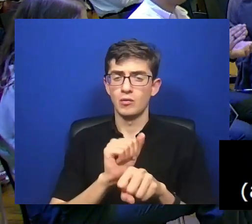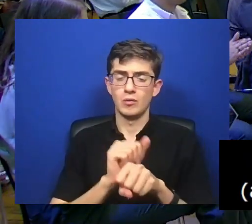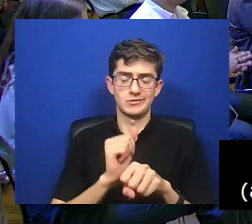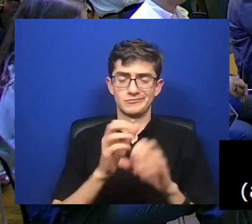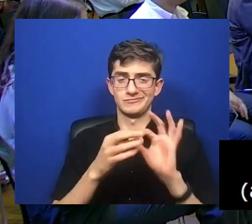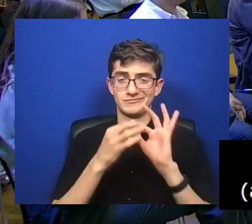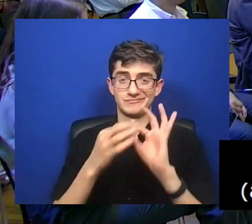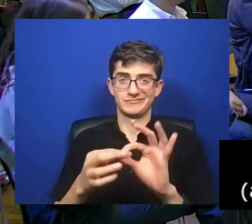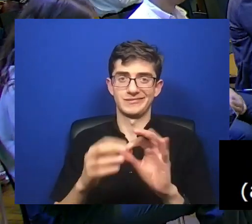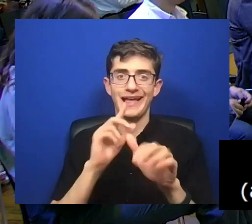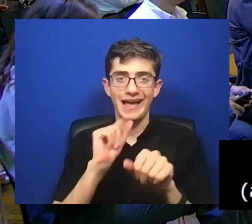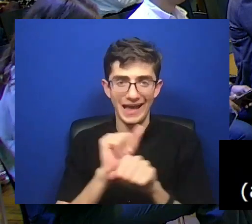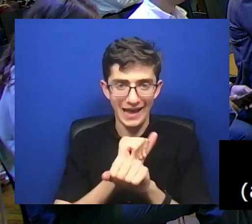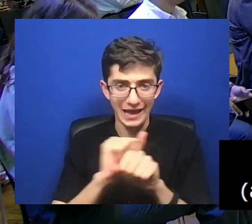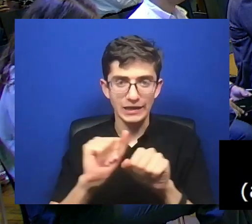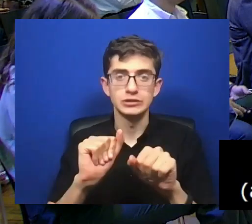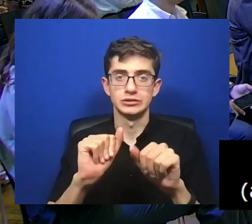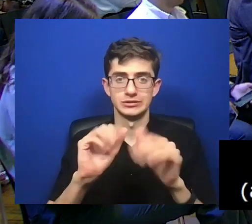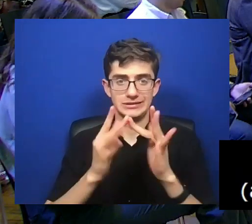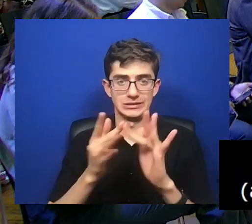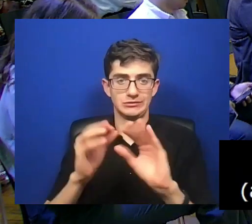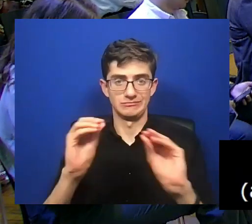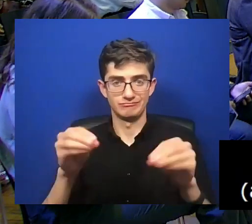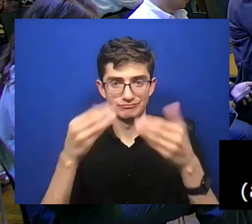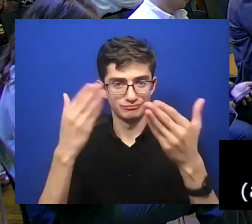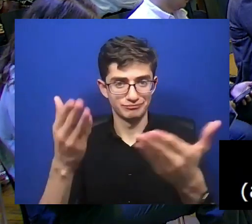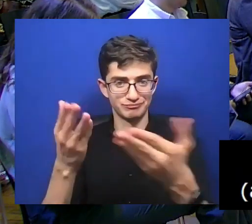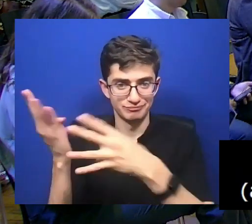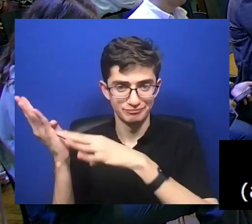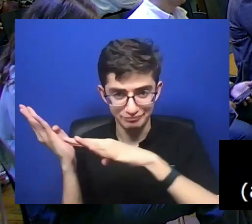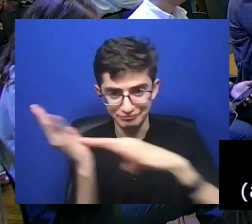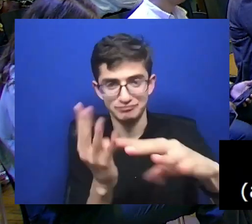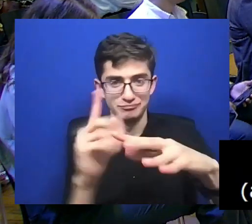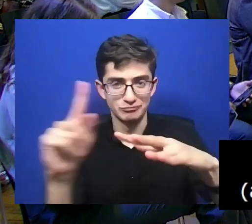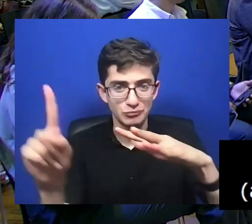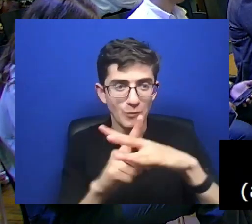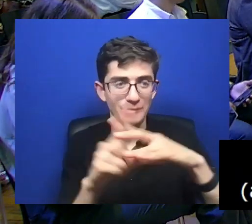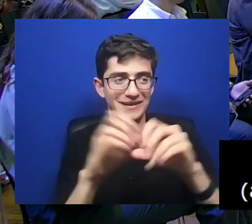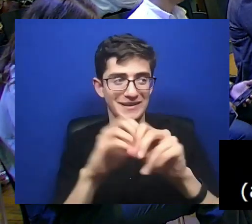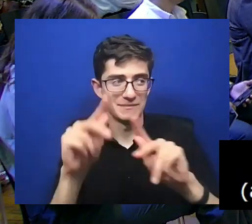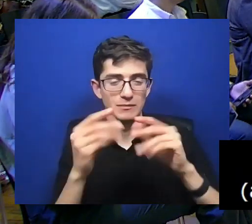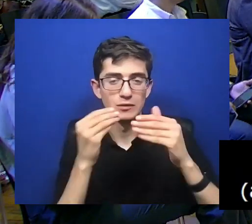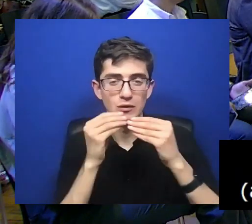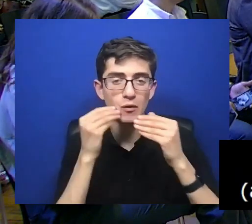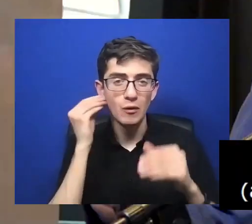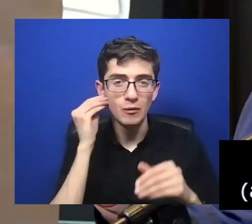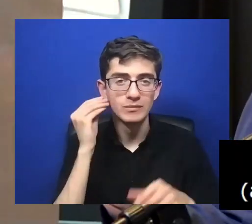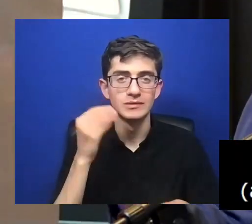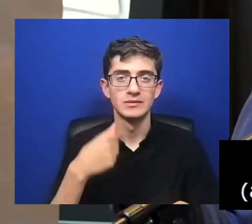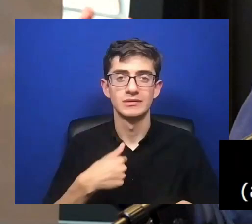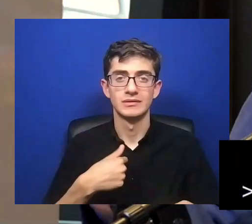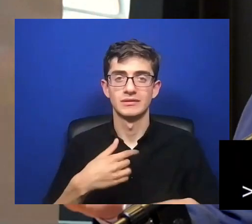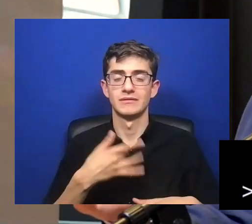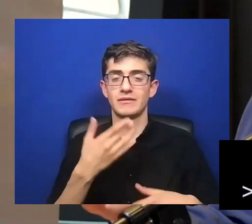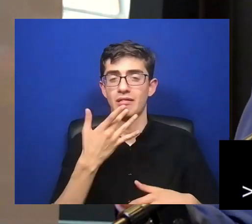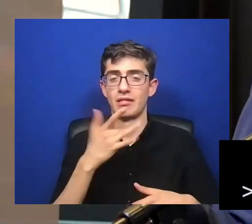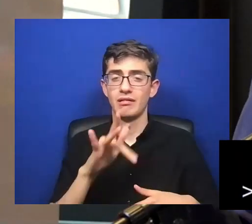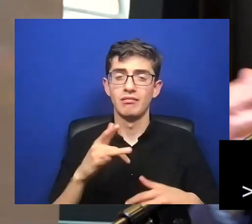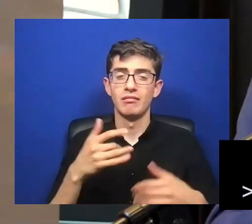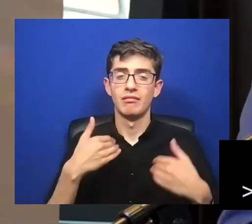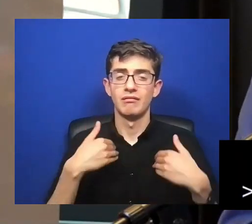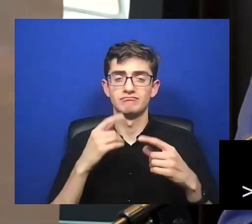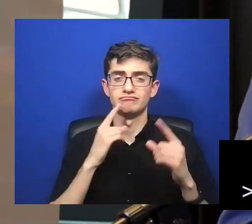internet connectivity into people's homes in New York. I have the great pleasure of having had lengthy conversations with all these